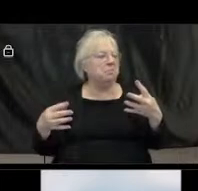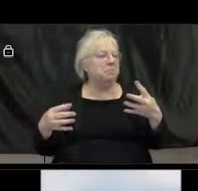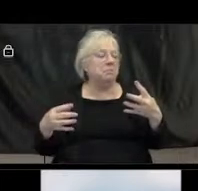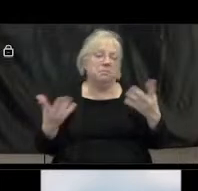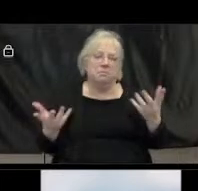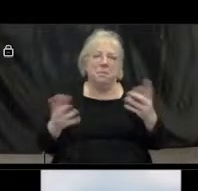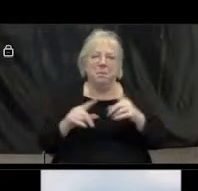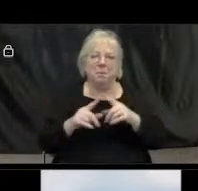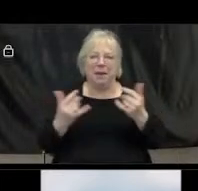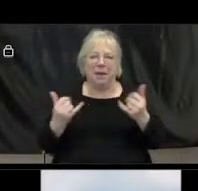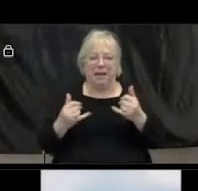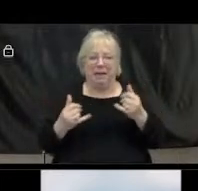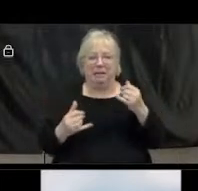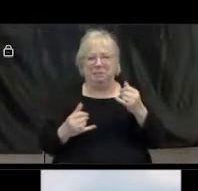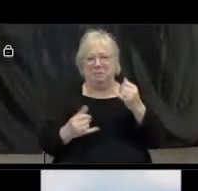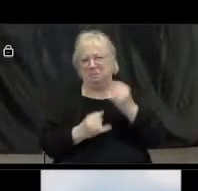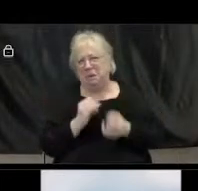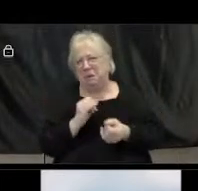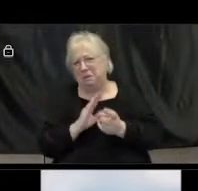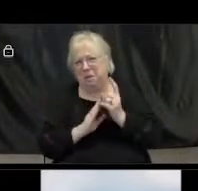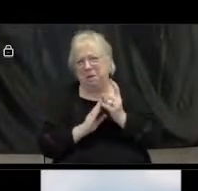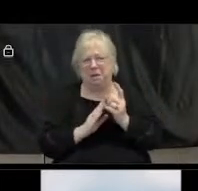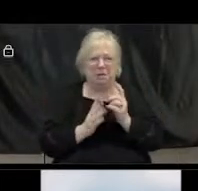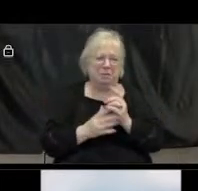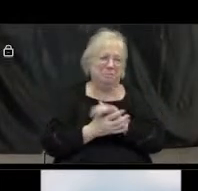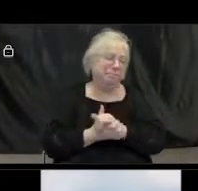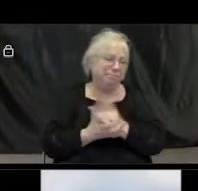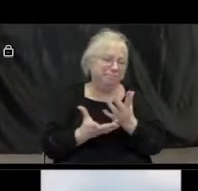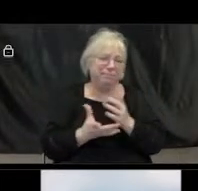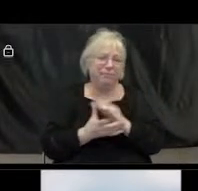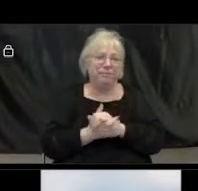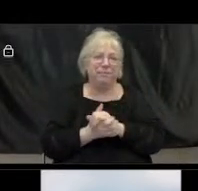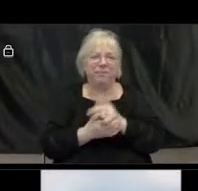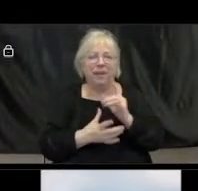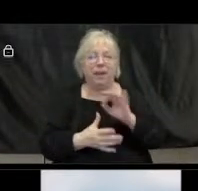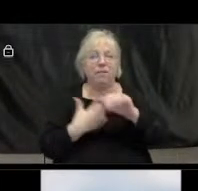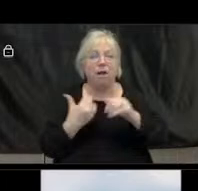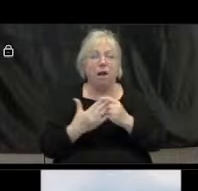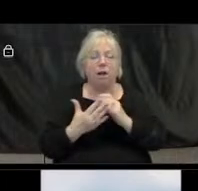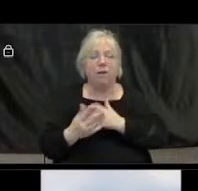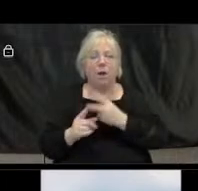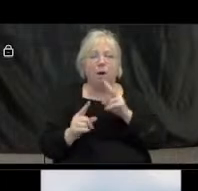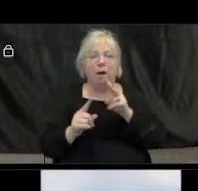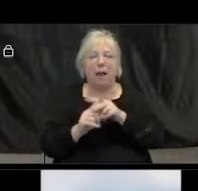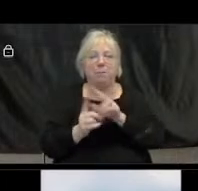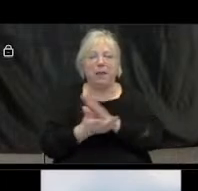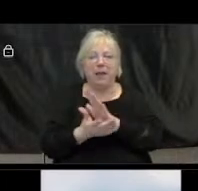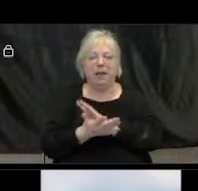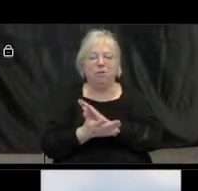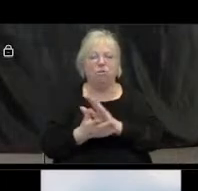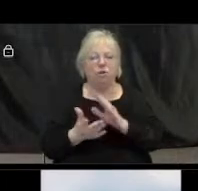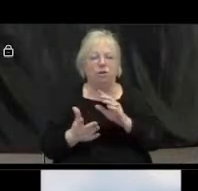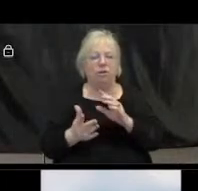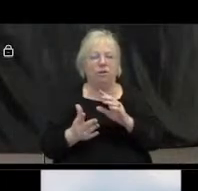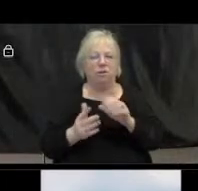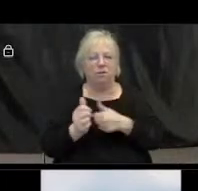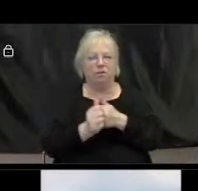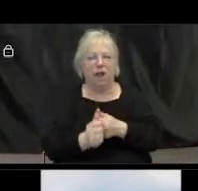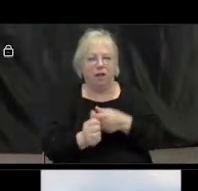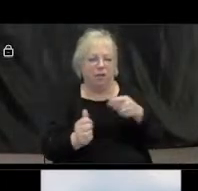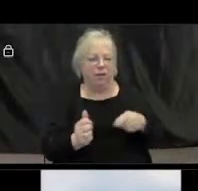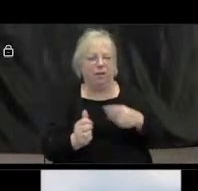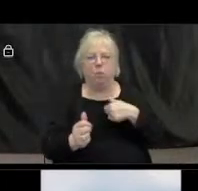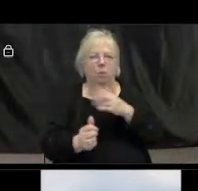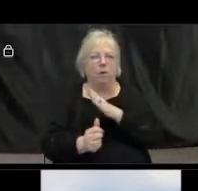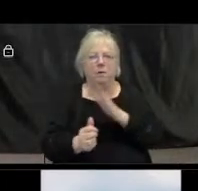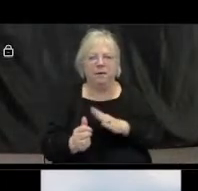this hour, it just, if all of our applications went this way, we would never get any